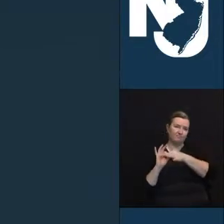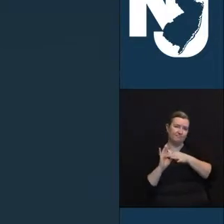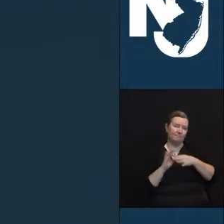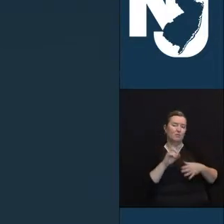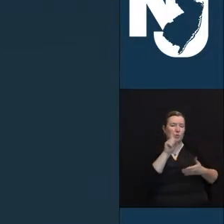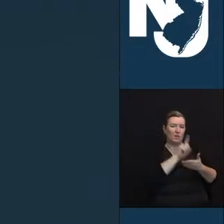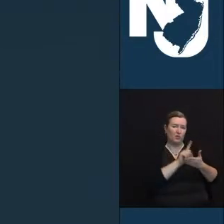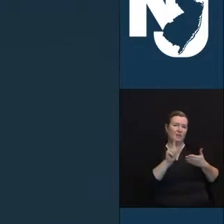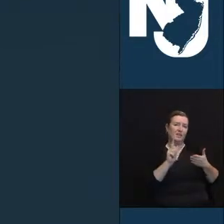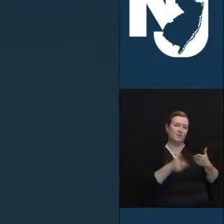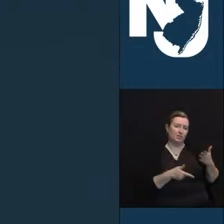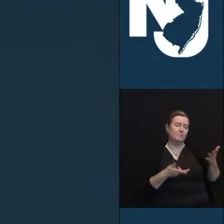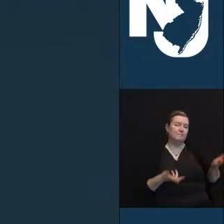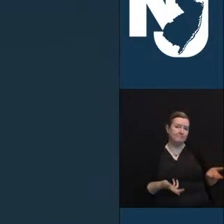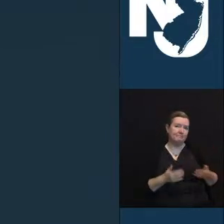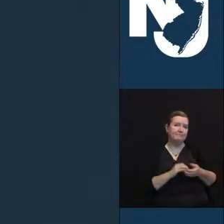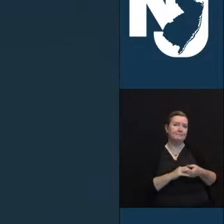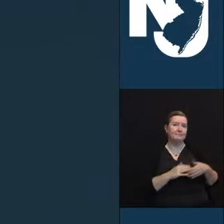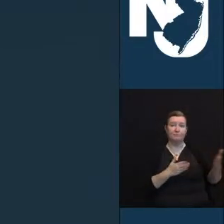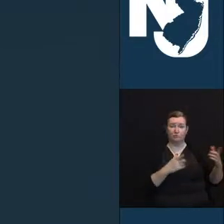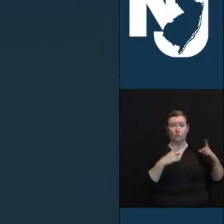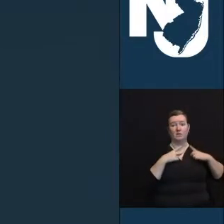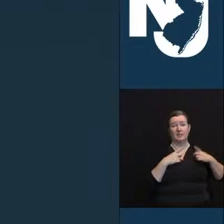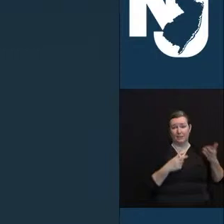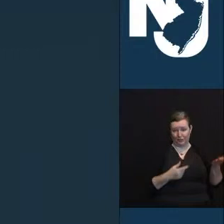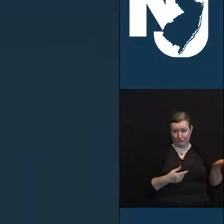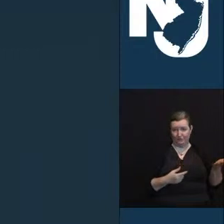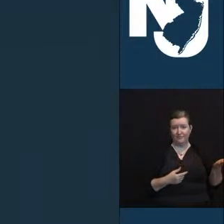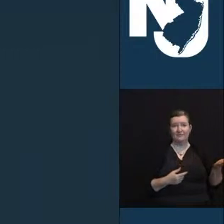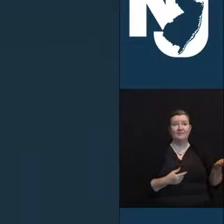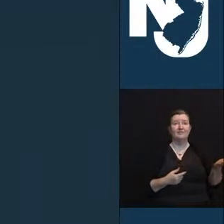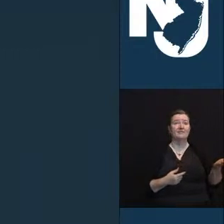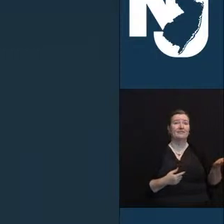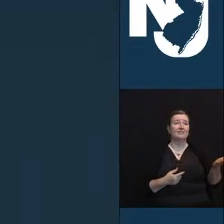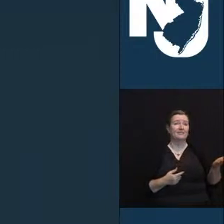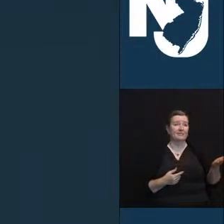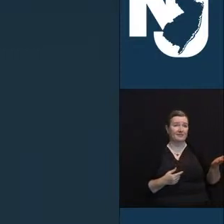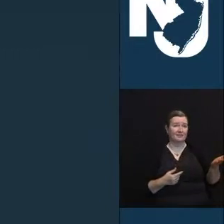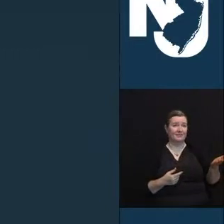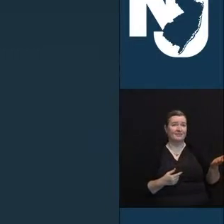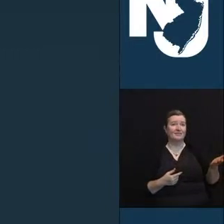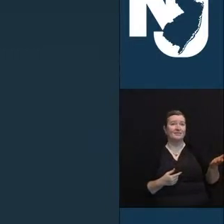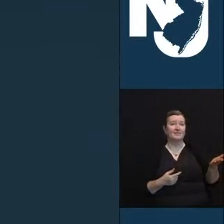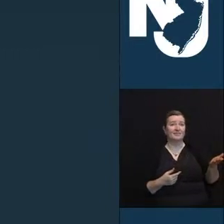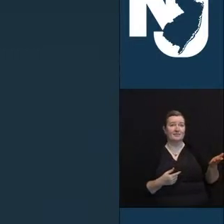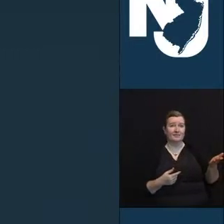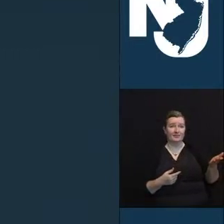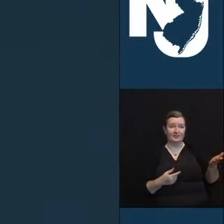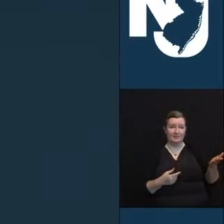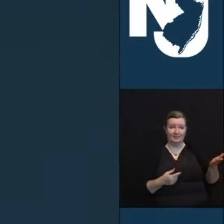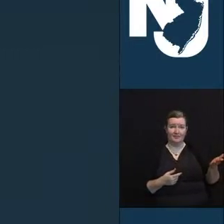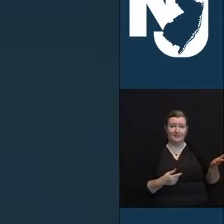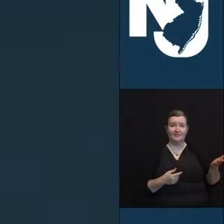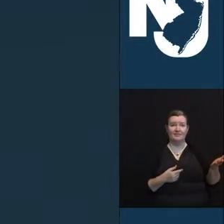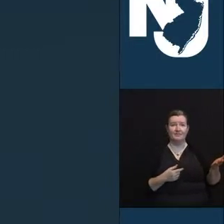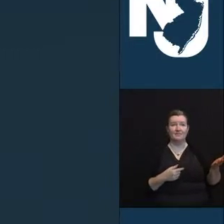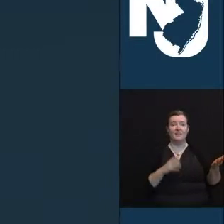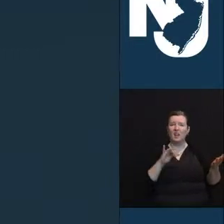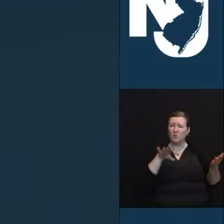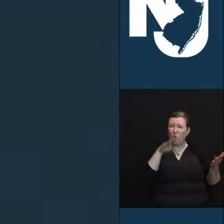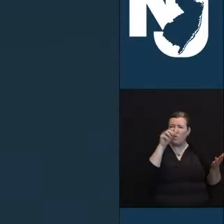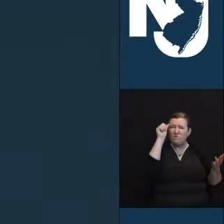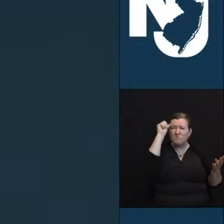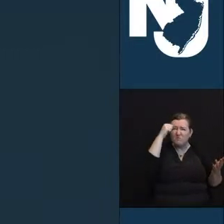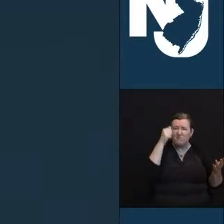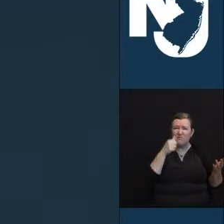was, as was, I might add, retired General Chuck Yeager, who passed at the age of 97 on Monday, an American hero.